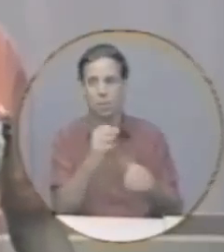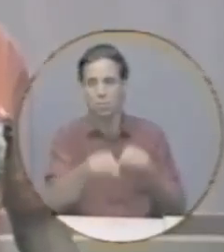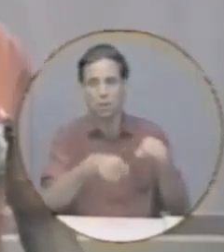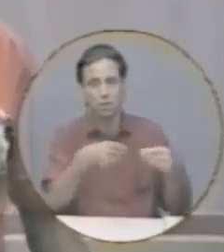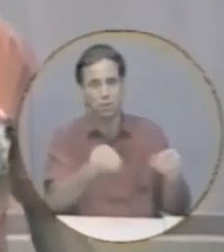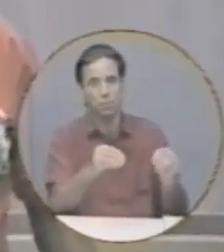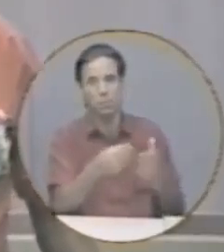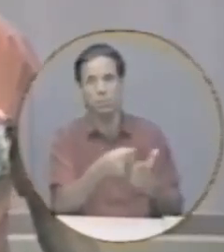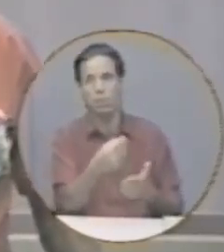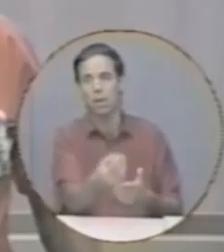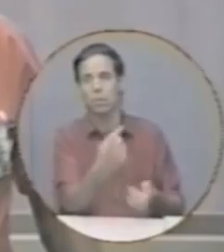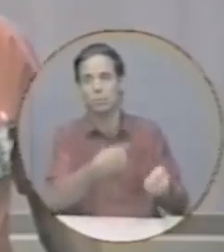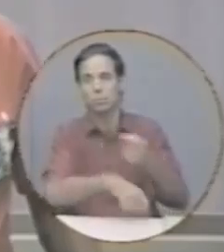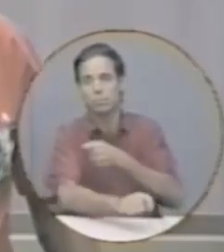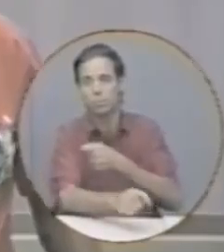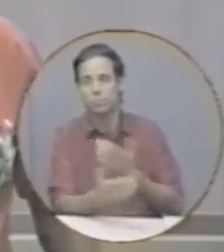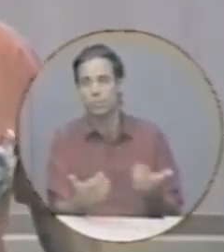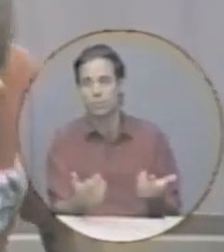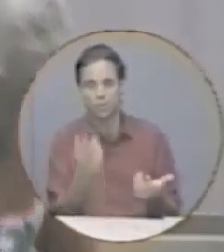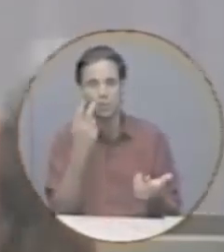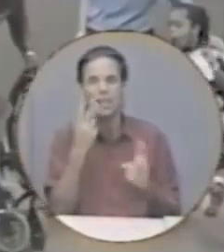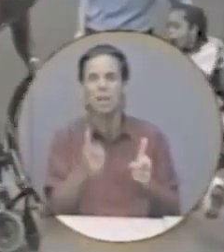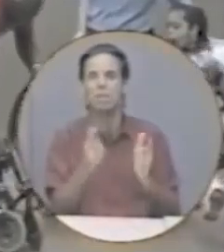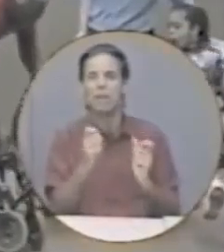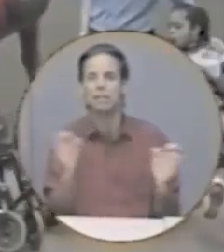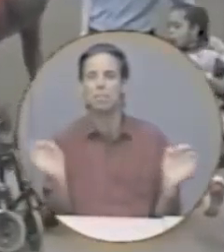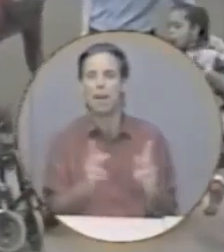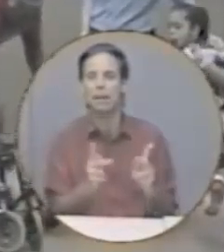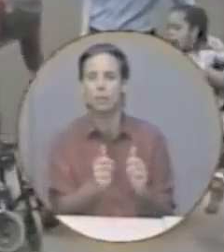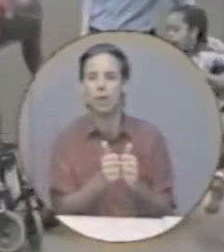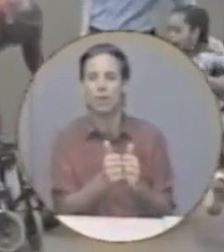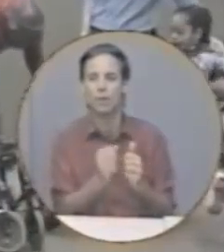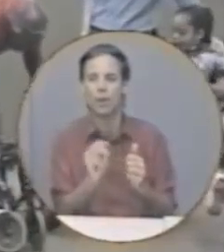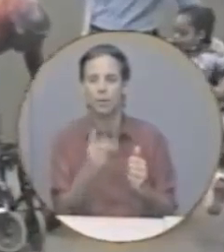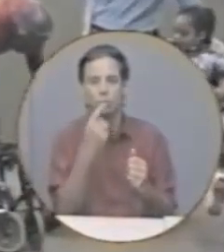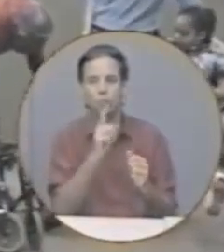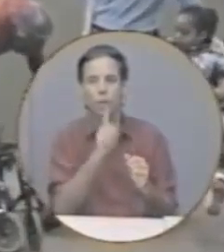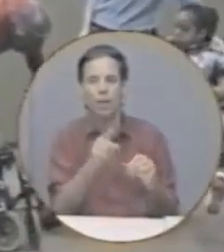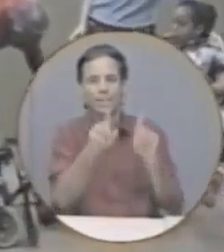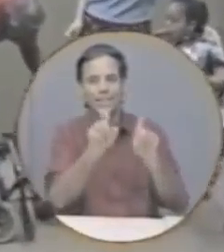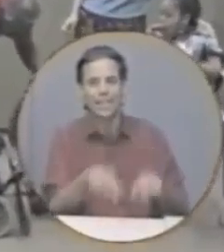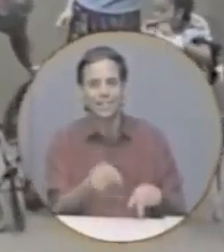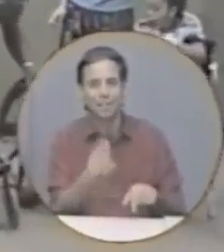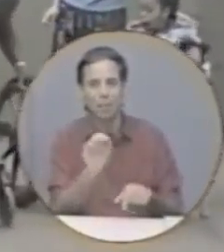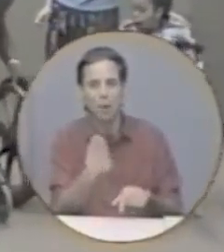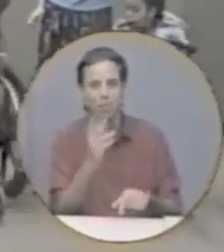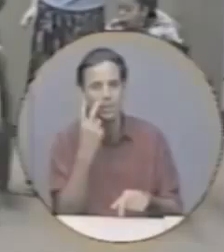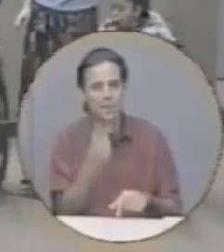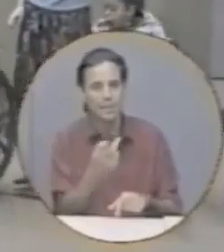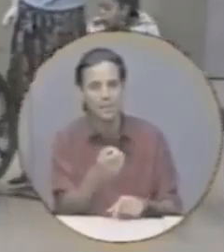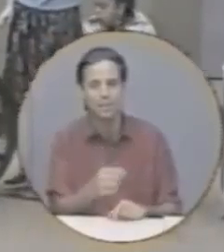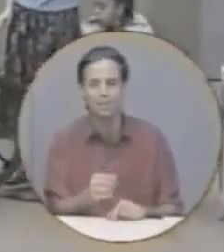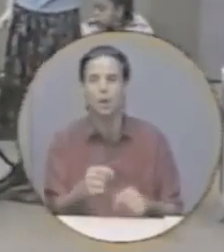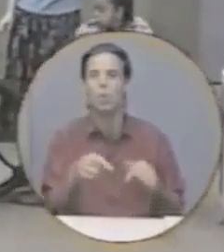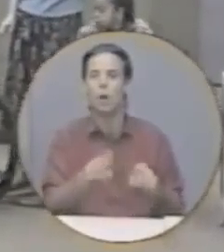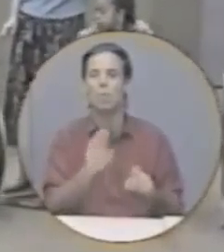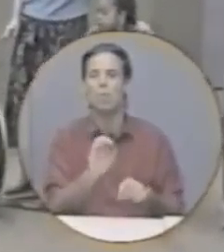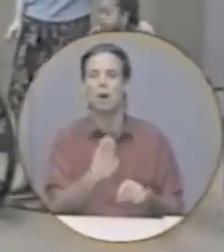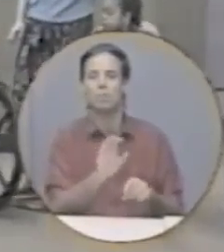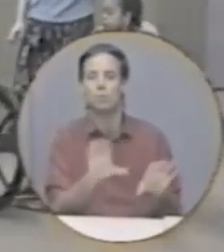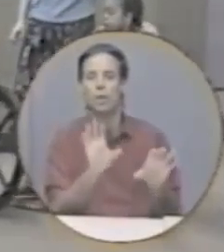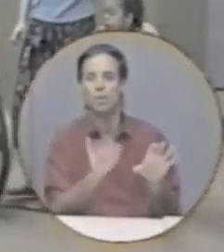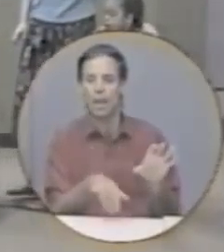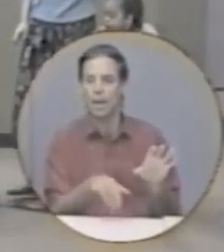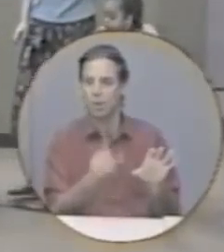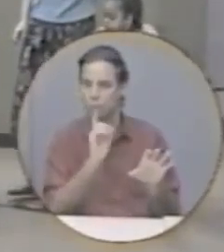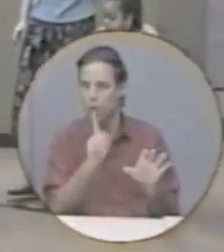it. Should we see how fast you can assemble it again? Oh yes. This is really a test for Bob. Well, while Bob's doing that, you know, we can